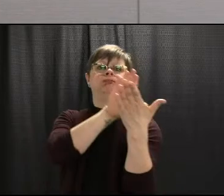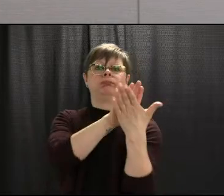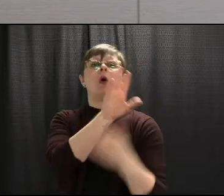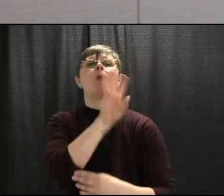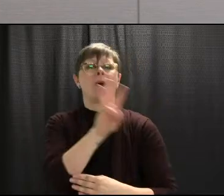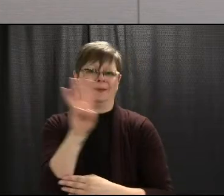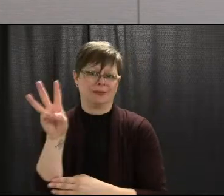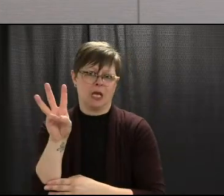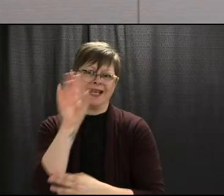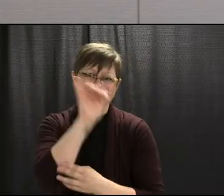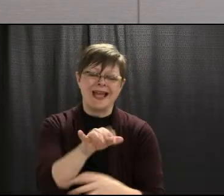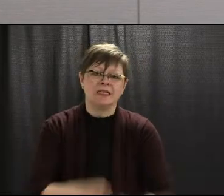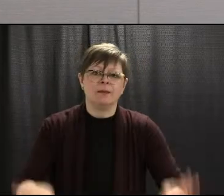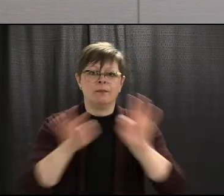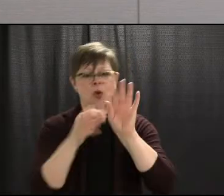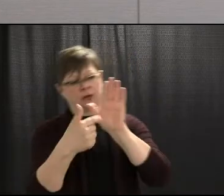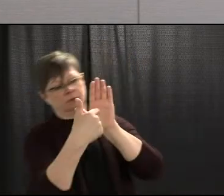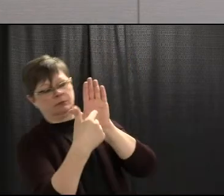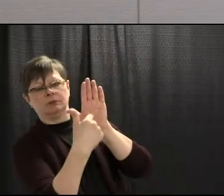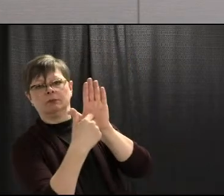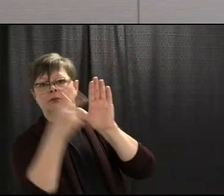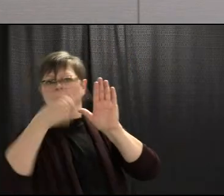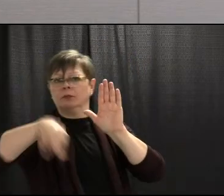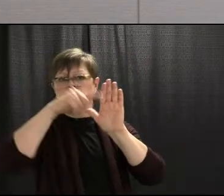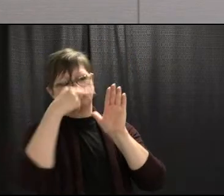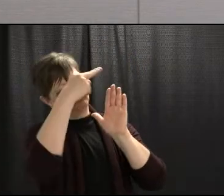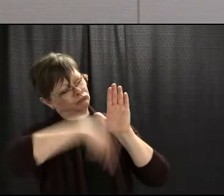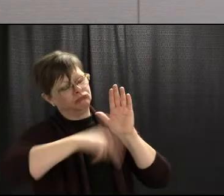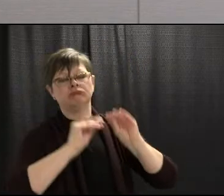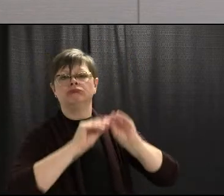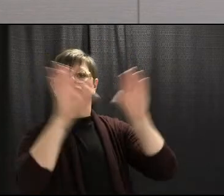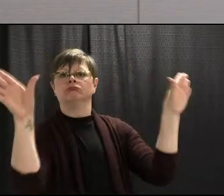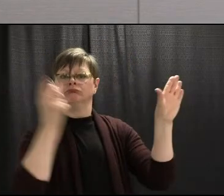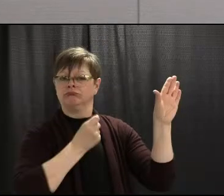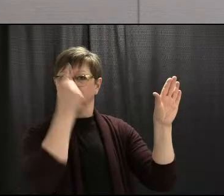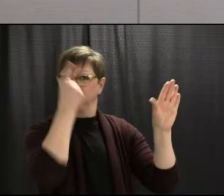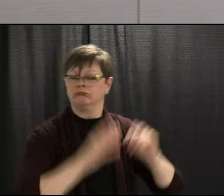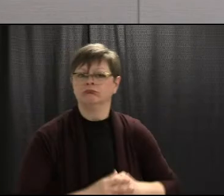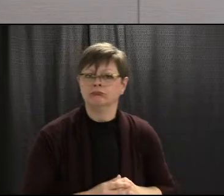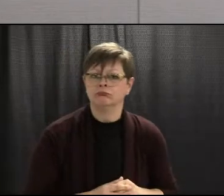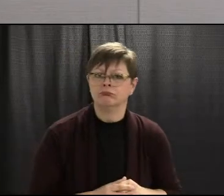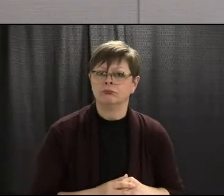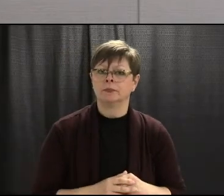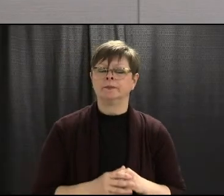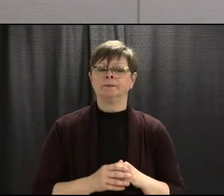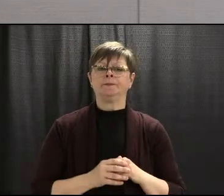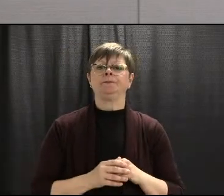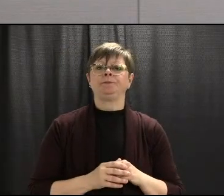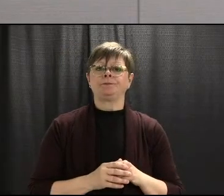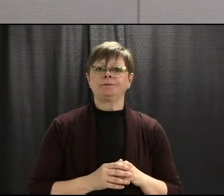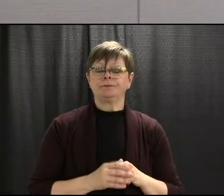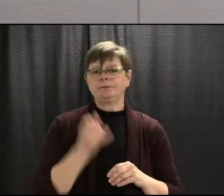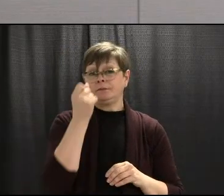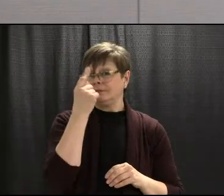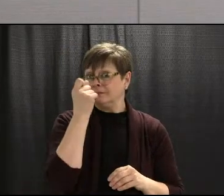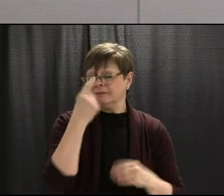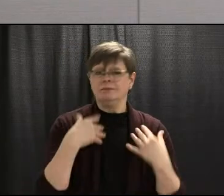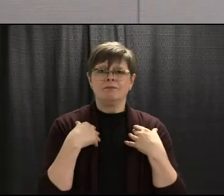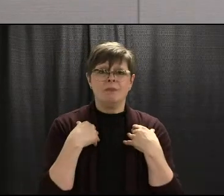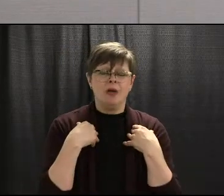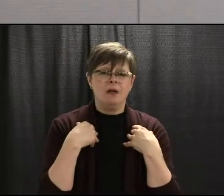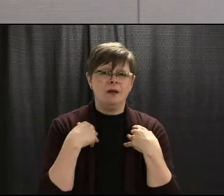and observe and understand how it impacts them. We are concentrated on, there's no doubt that we need to grow the healthcare